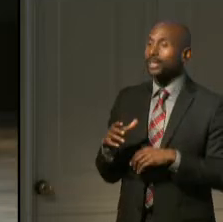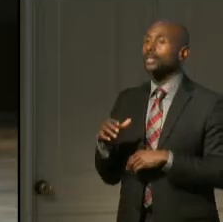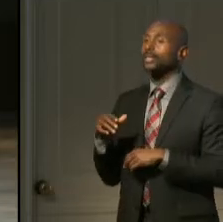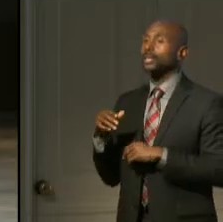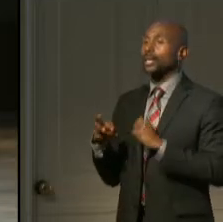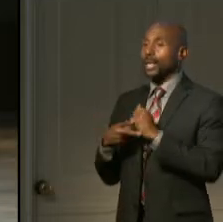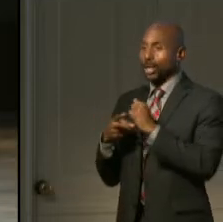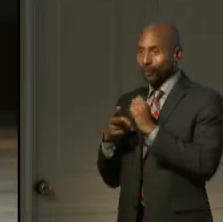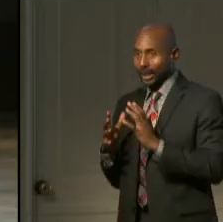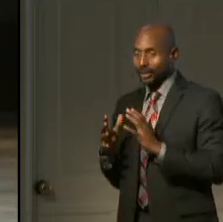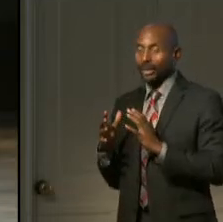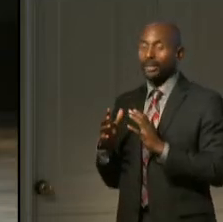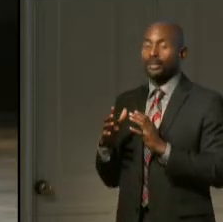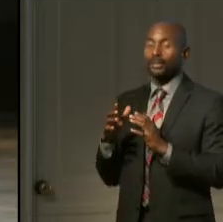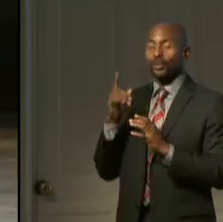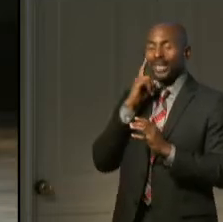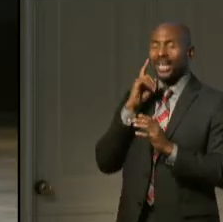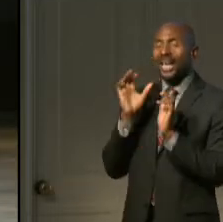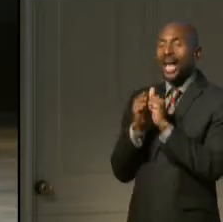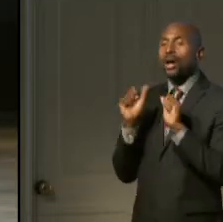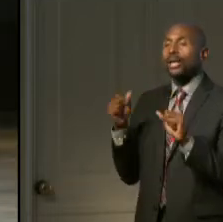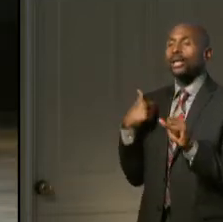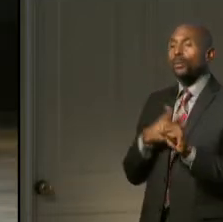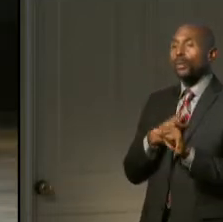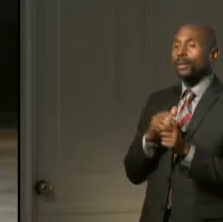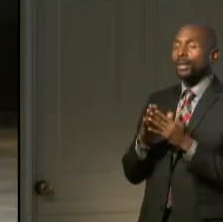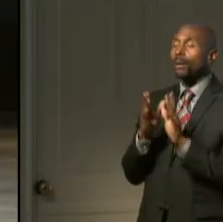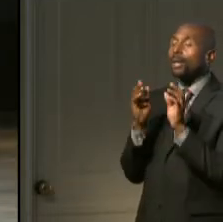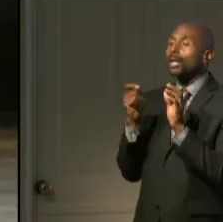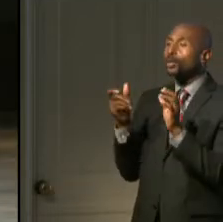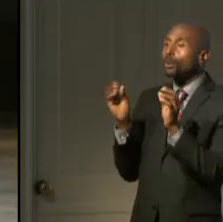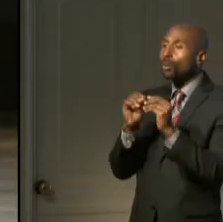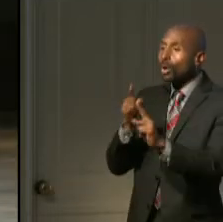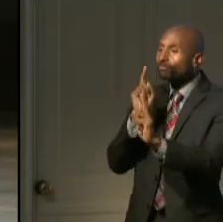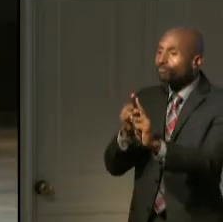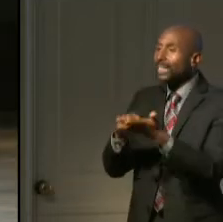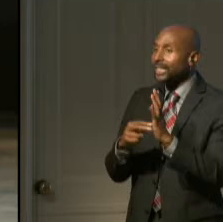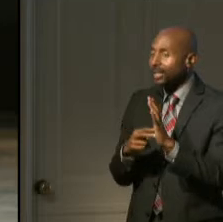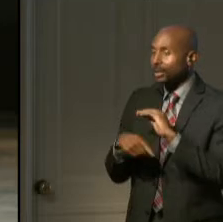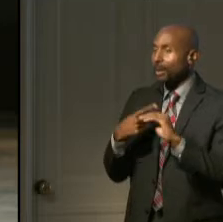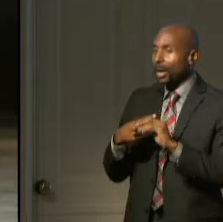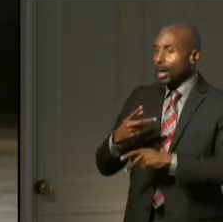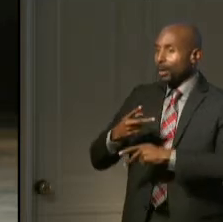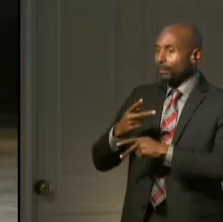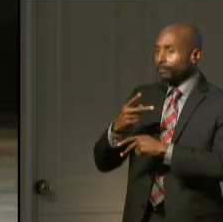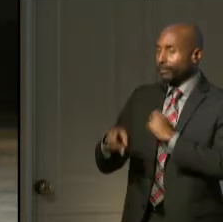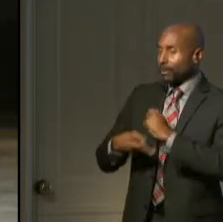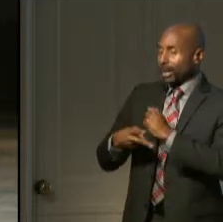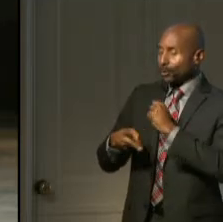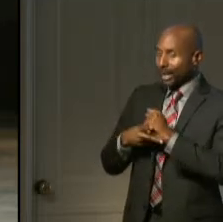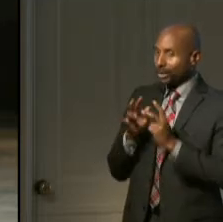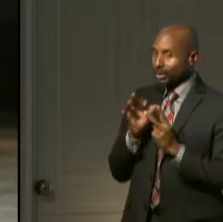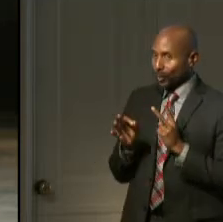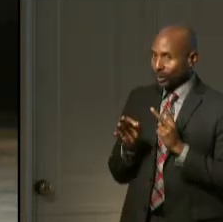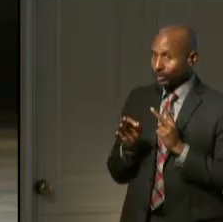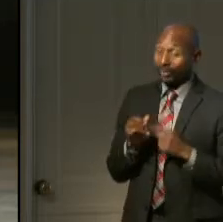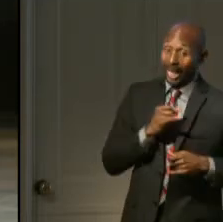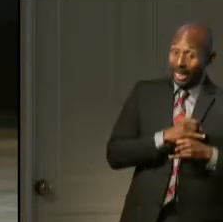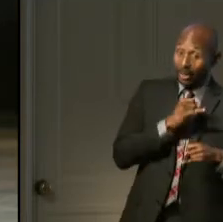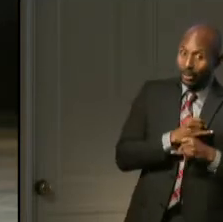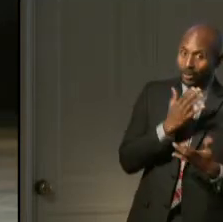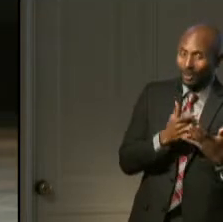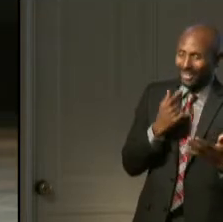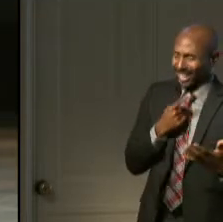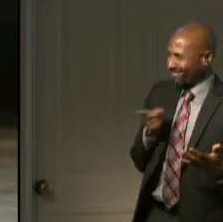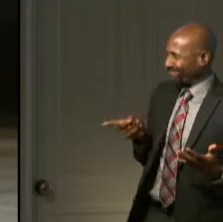bit more deliberate about some of those preservation choices? And even when the institutions probably are saying this isn't the